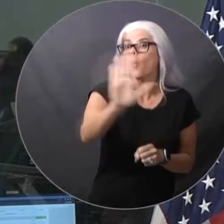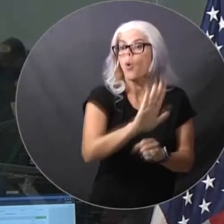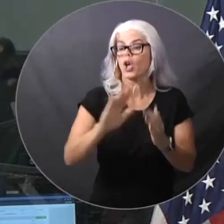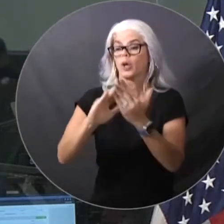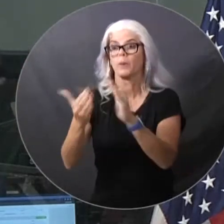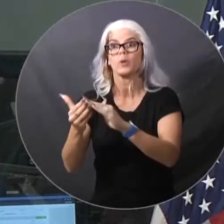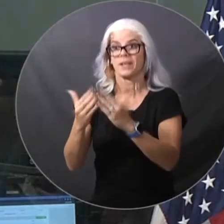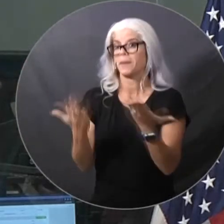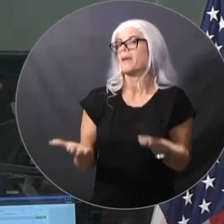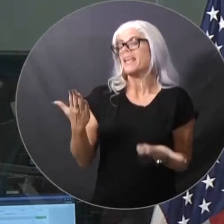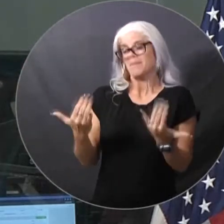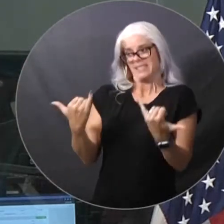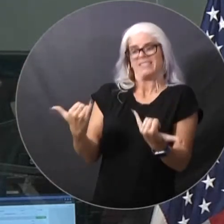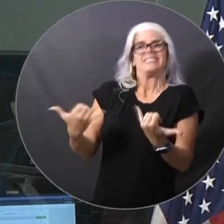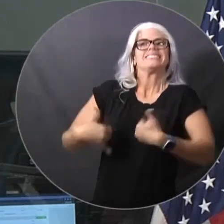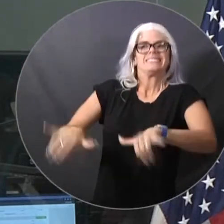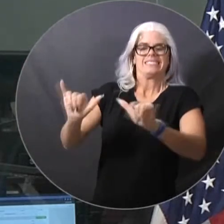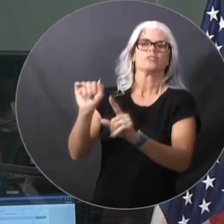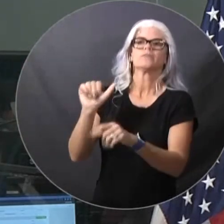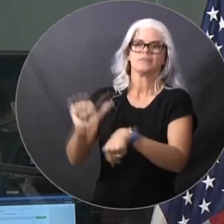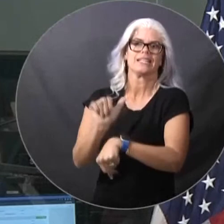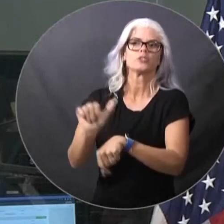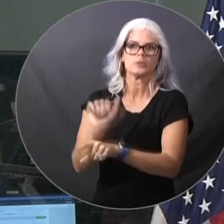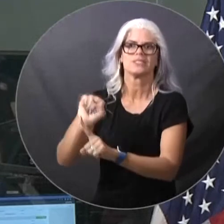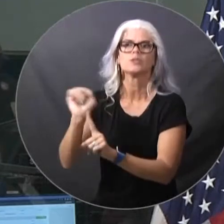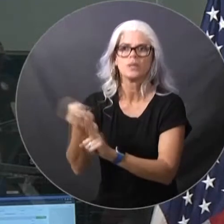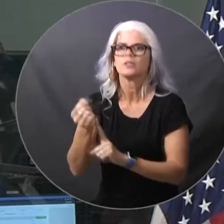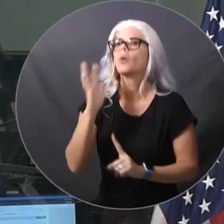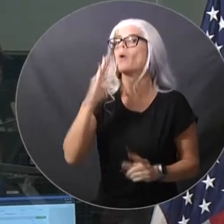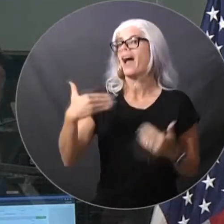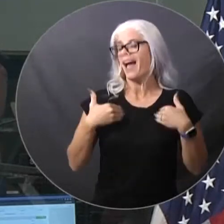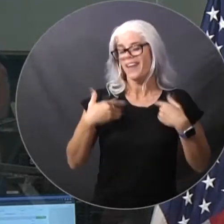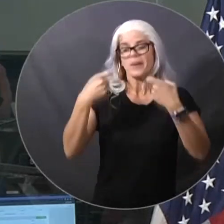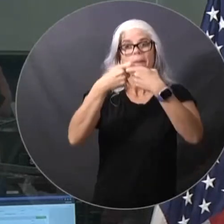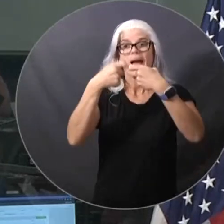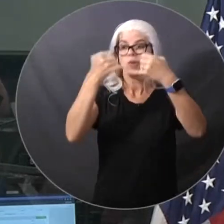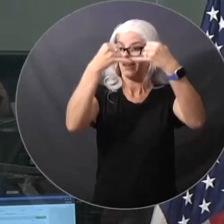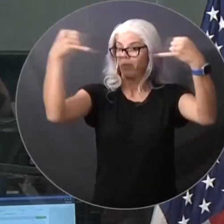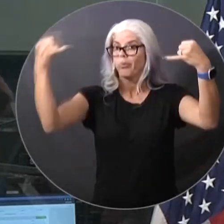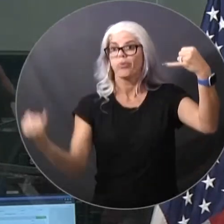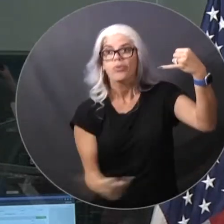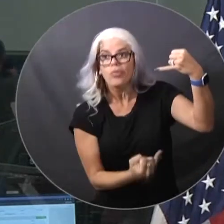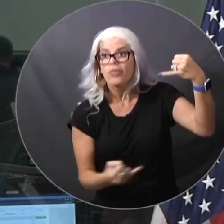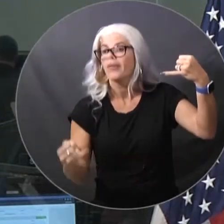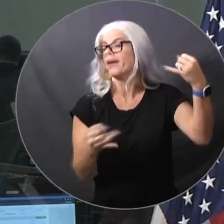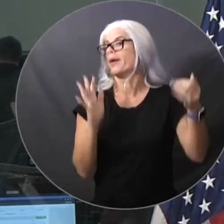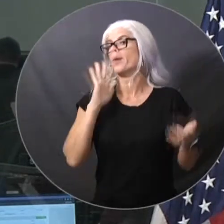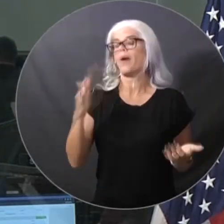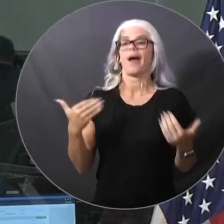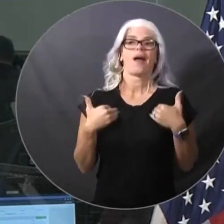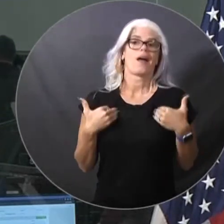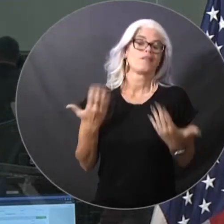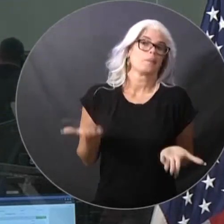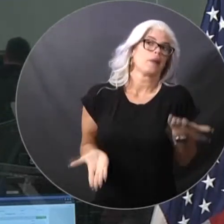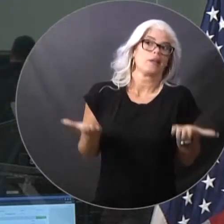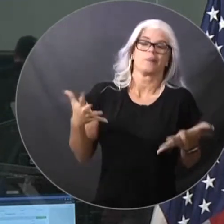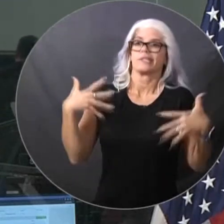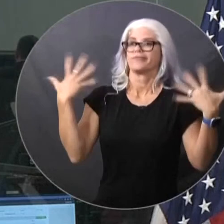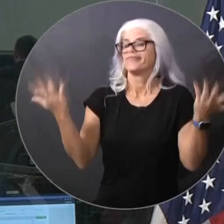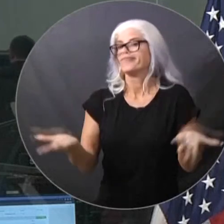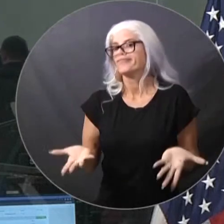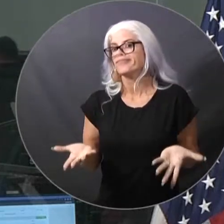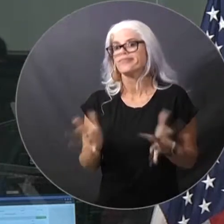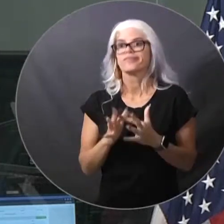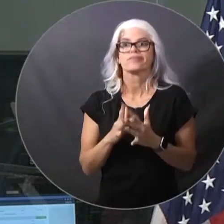situation. You're going to have down power lines. You're going to have a possibility of